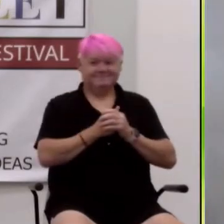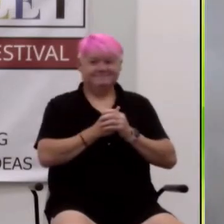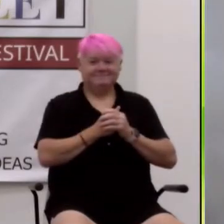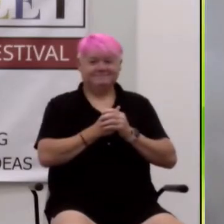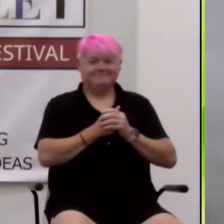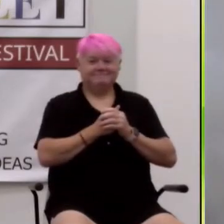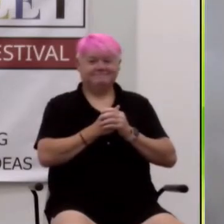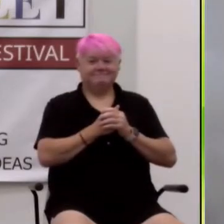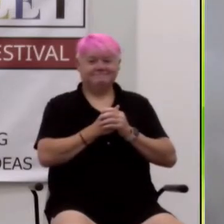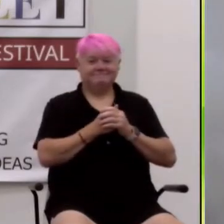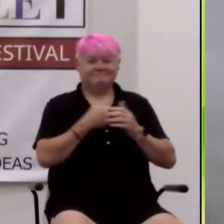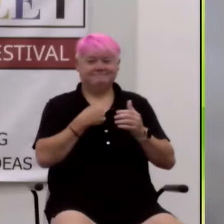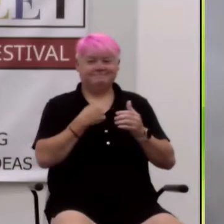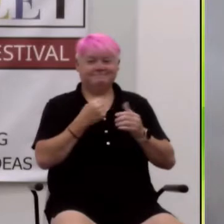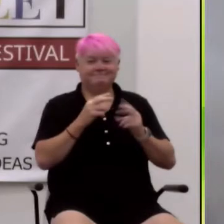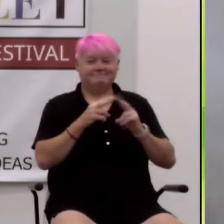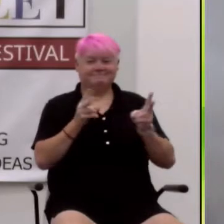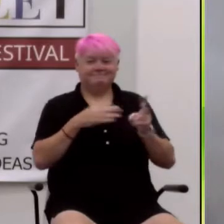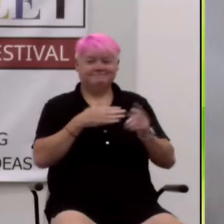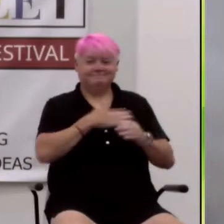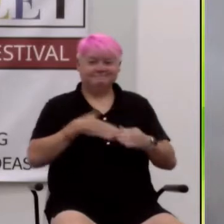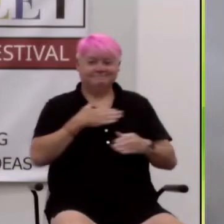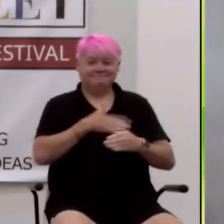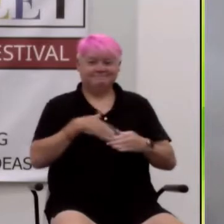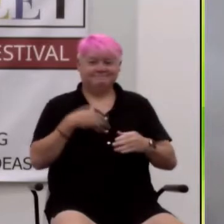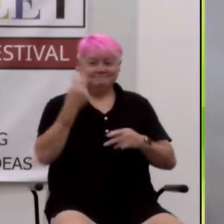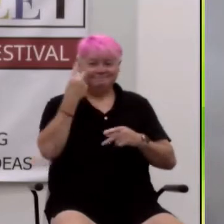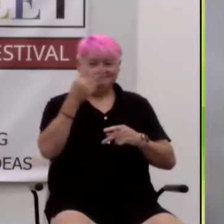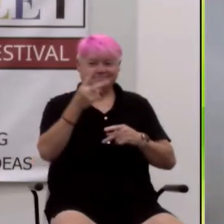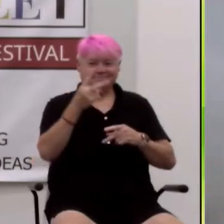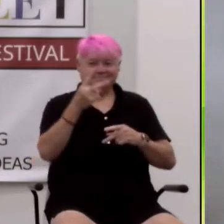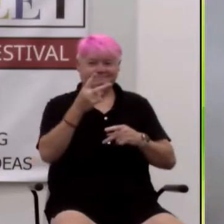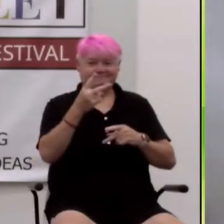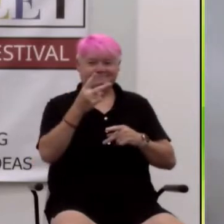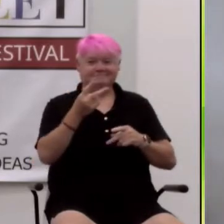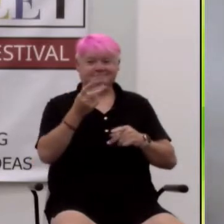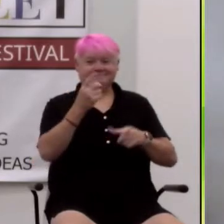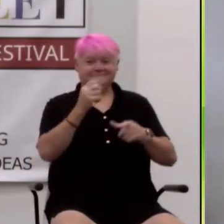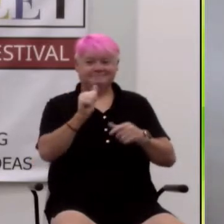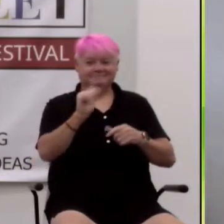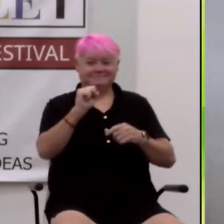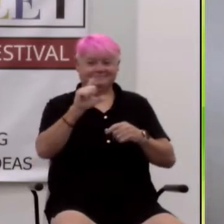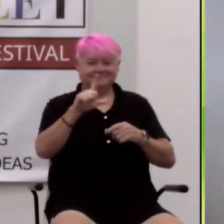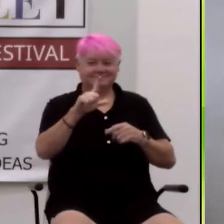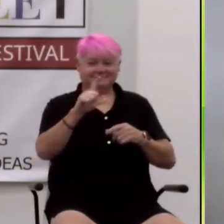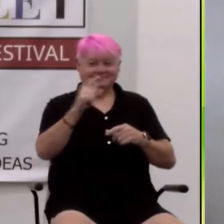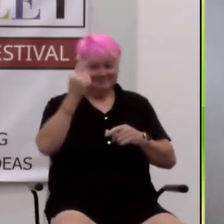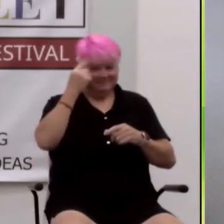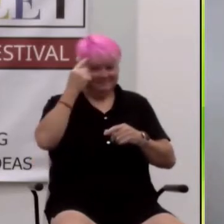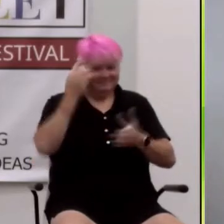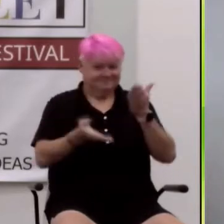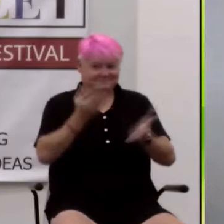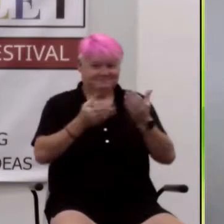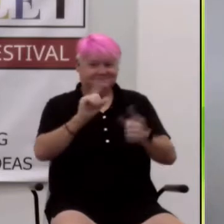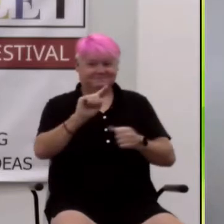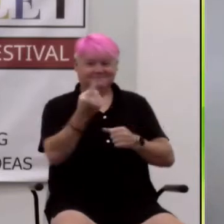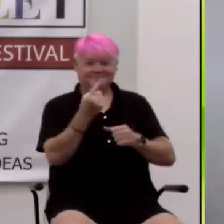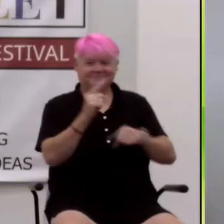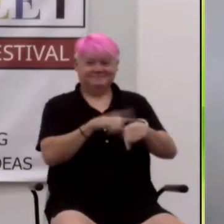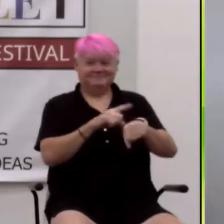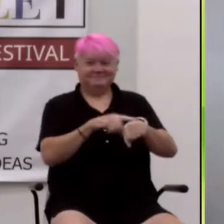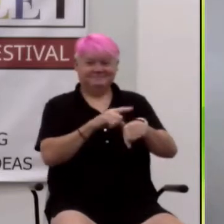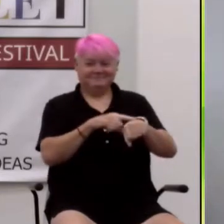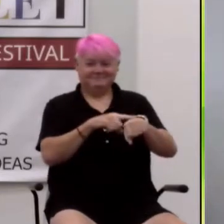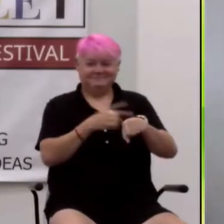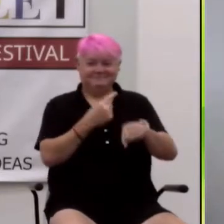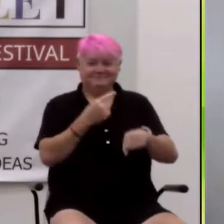very pleased to see that I'm being translated here. I think this might be my first time being translated into sign